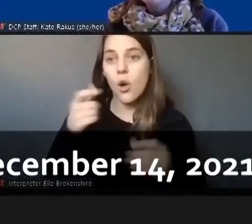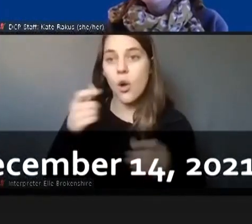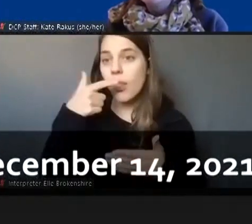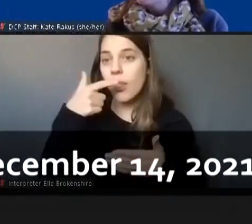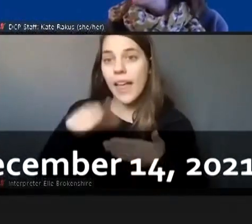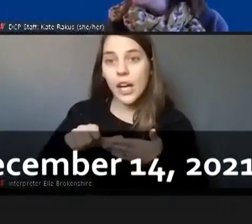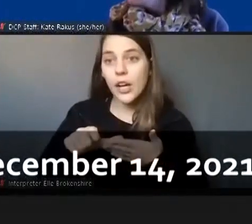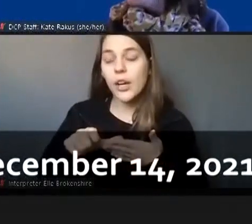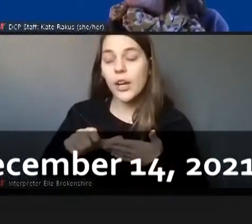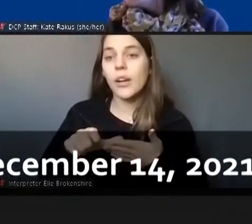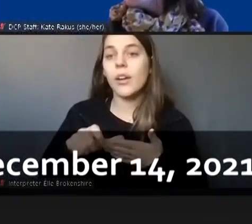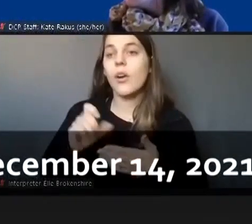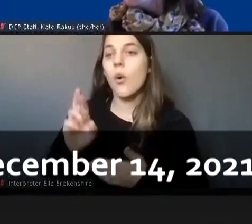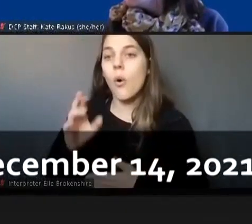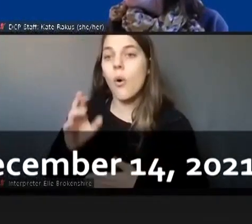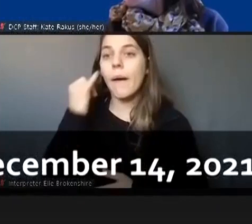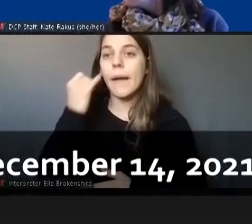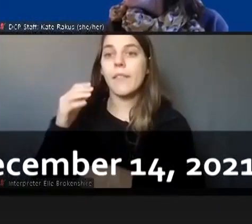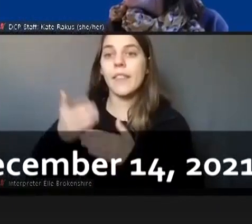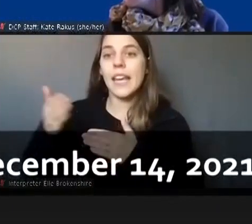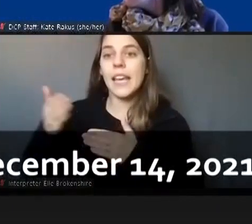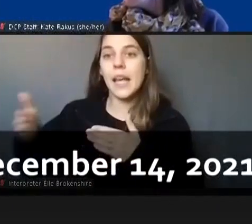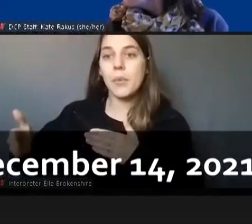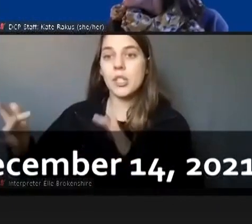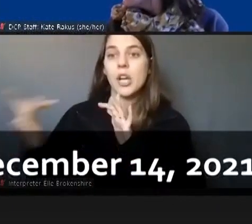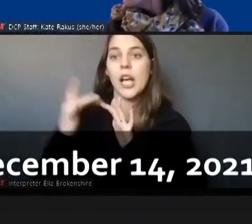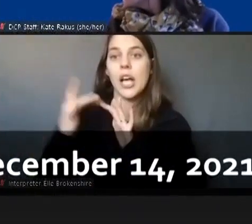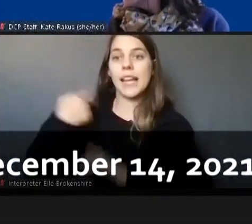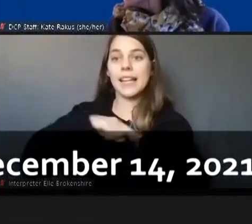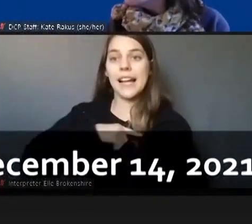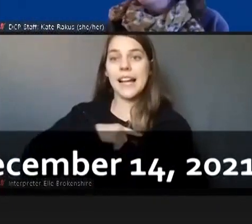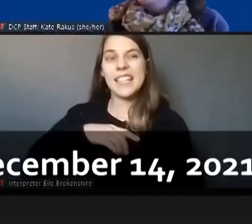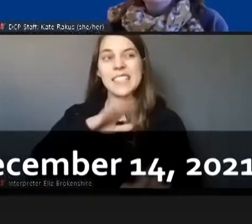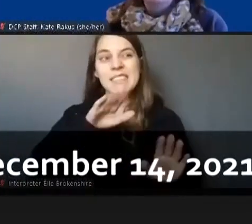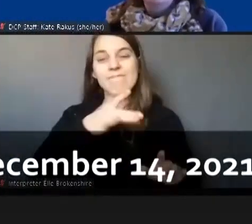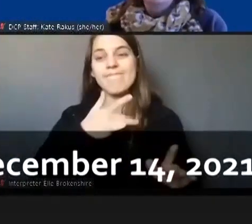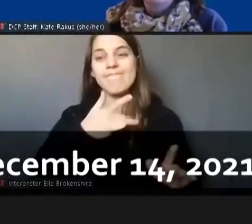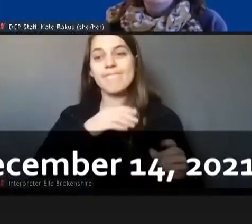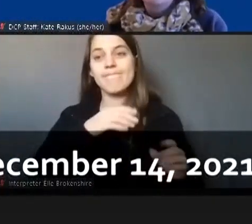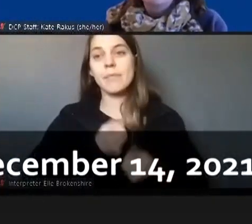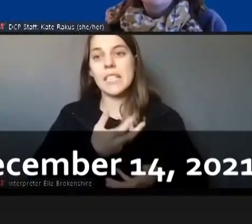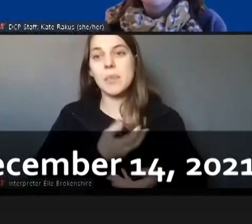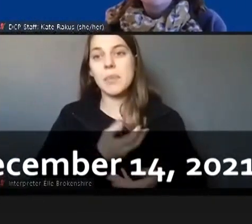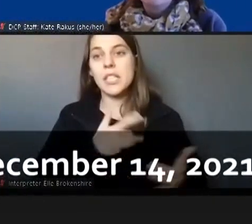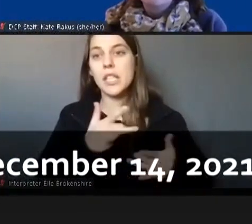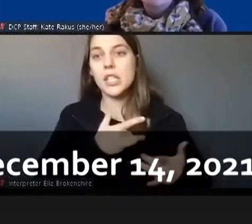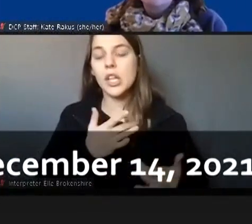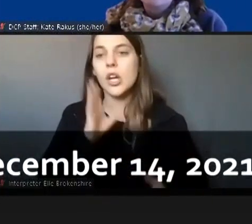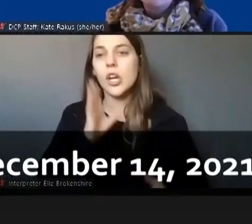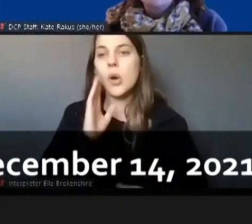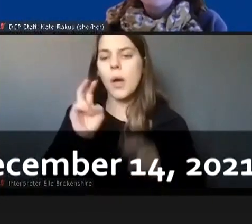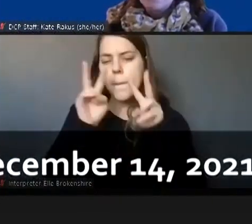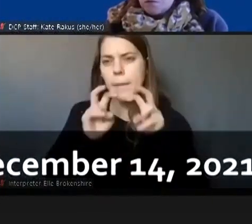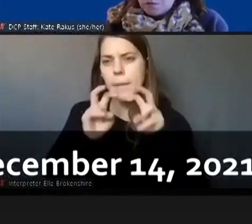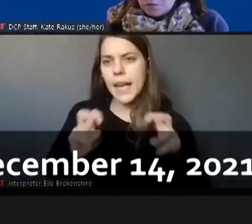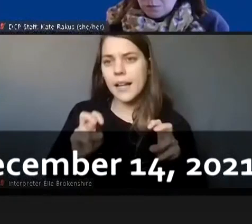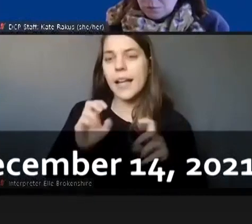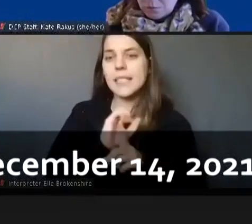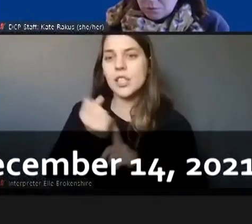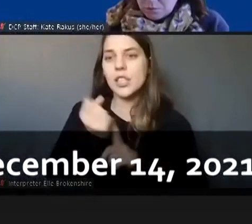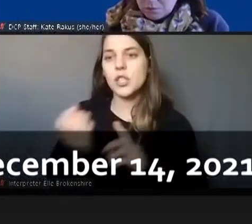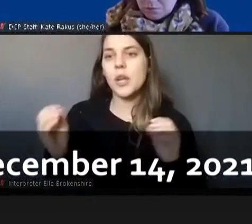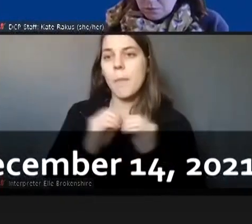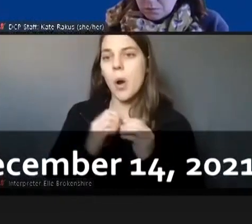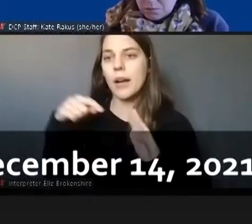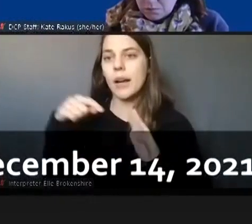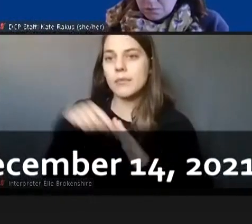the neighbors reach out to us with concerns, then we'll look at the case a lot more closely. We may choose just to